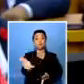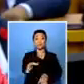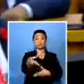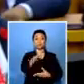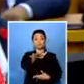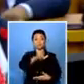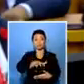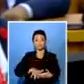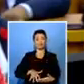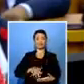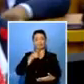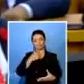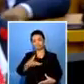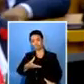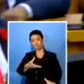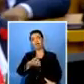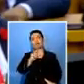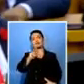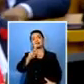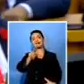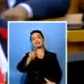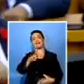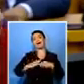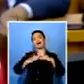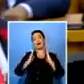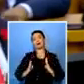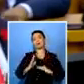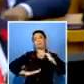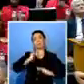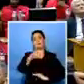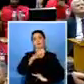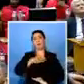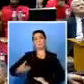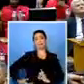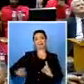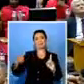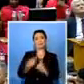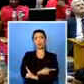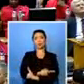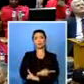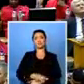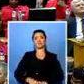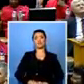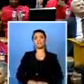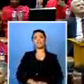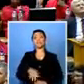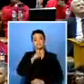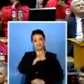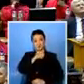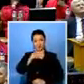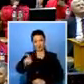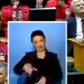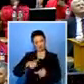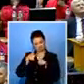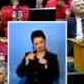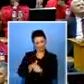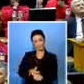report, which was declared by the Constitutional Court that you were in breach of the Constitution by